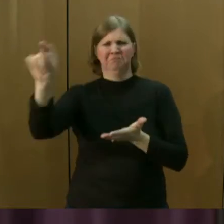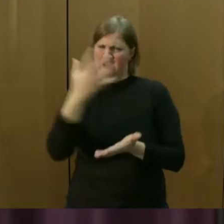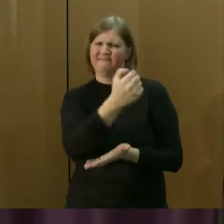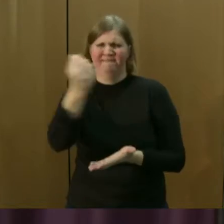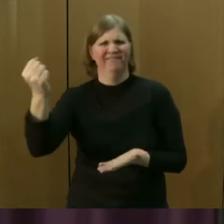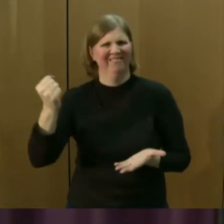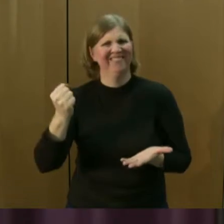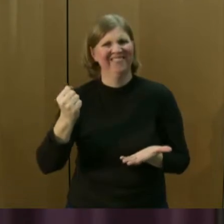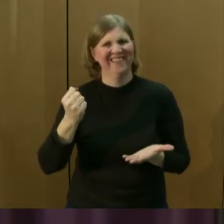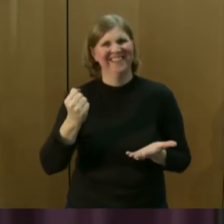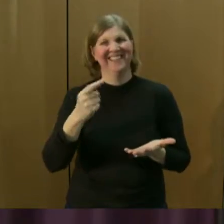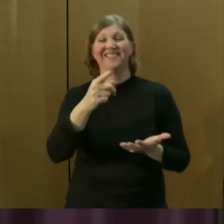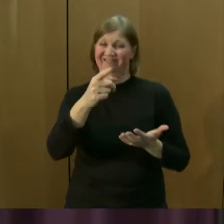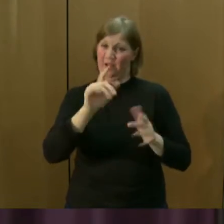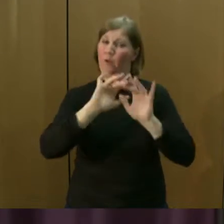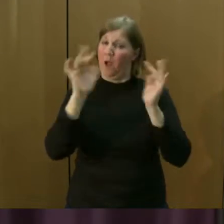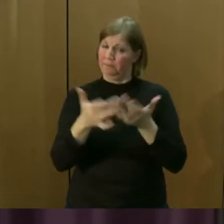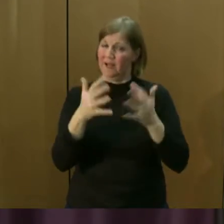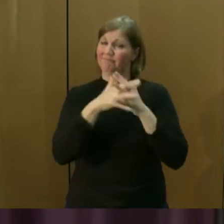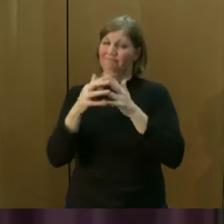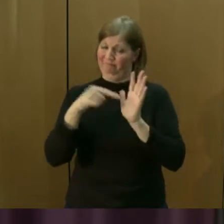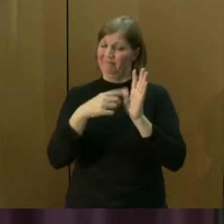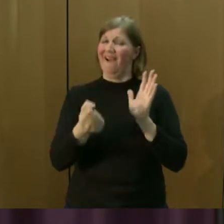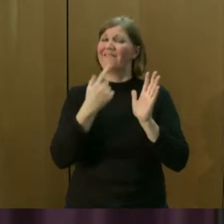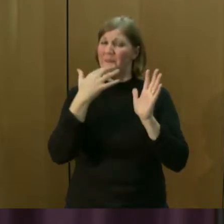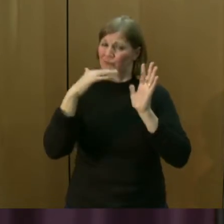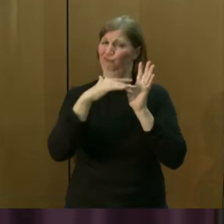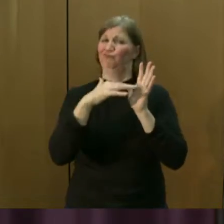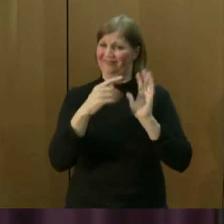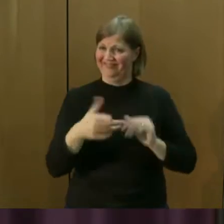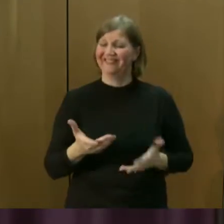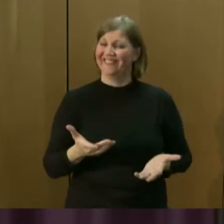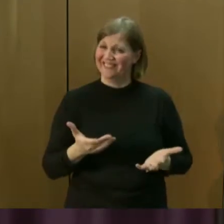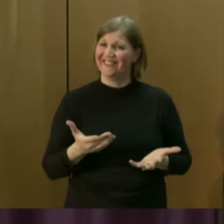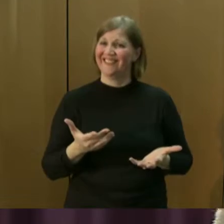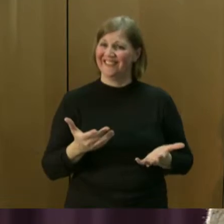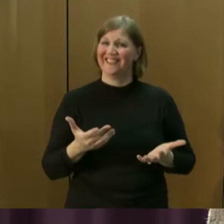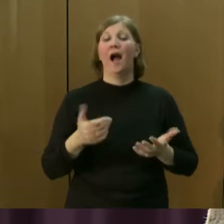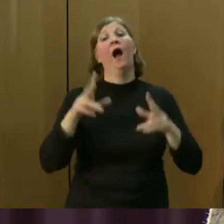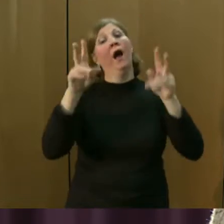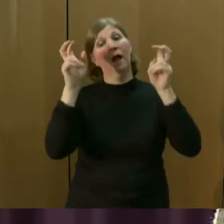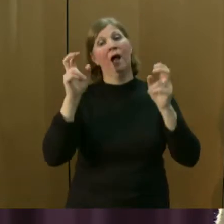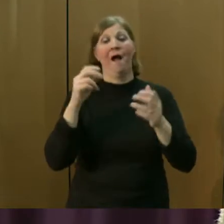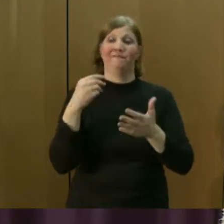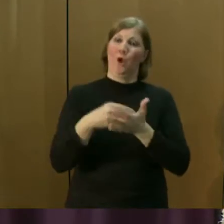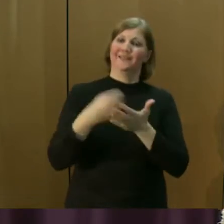section on our website which lists those called funding opportunities as and when they become